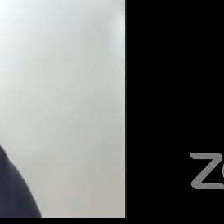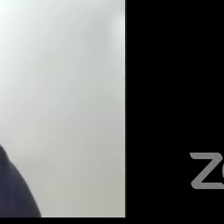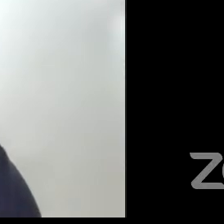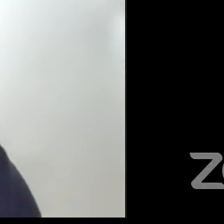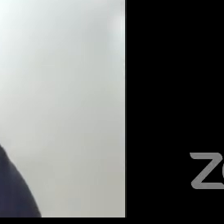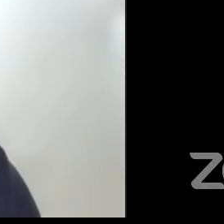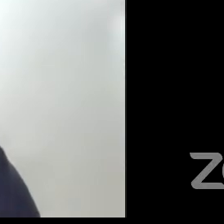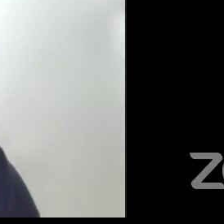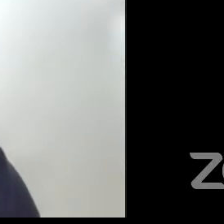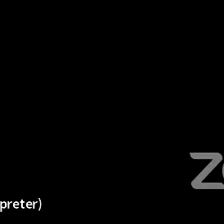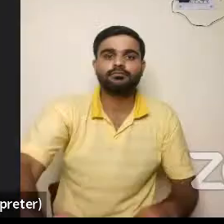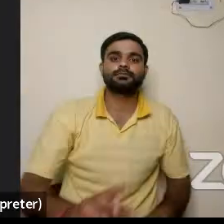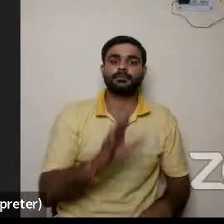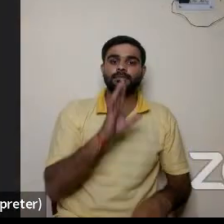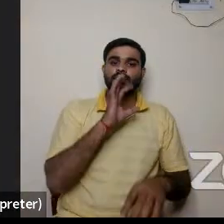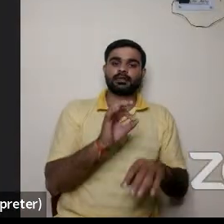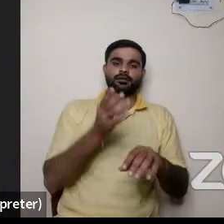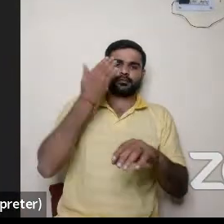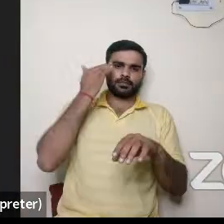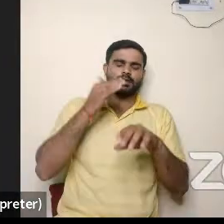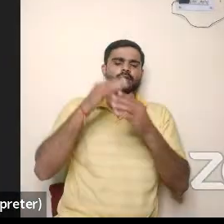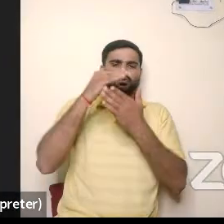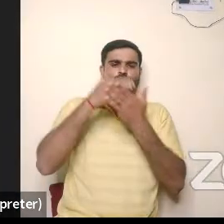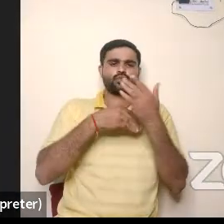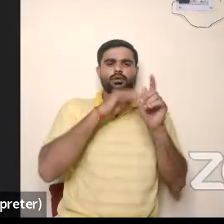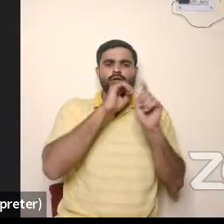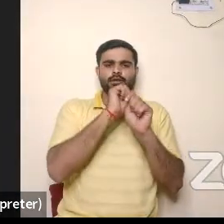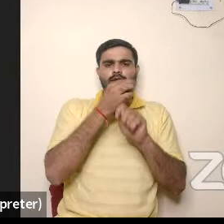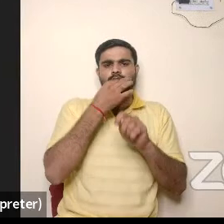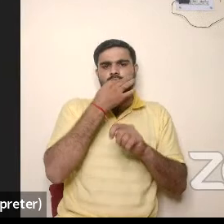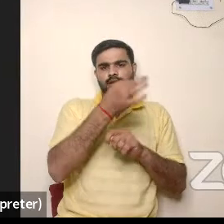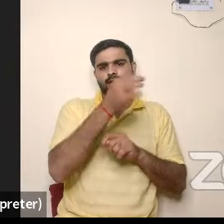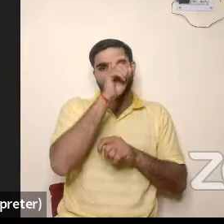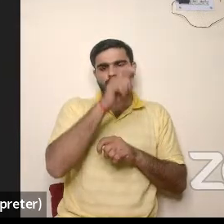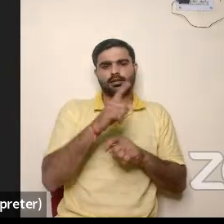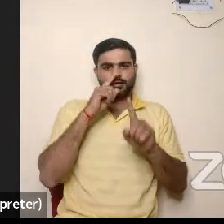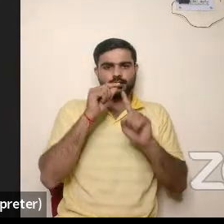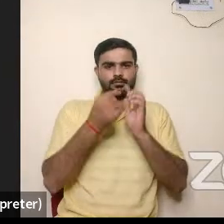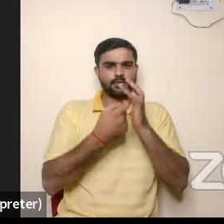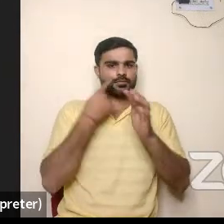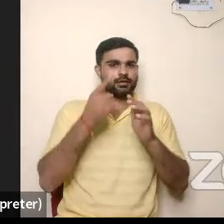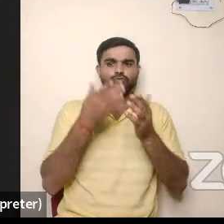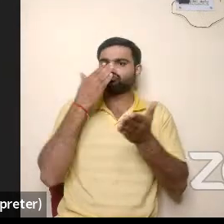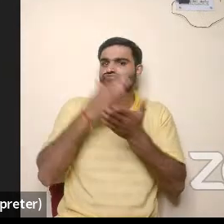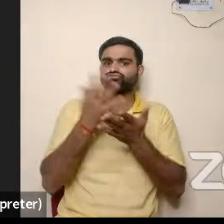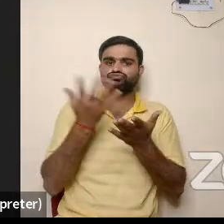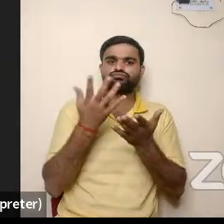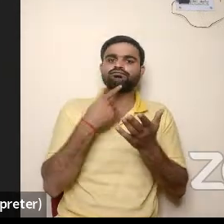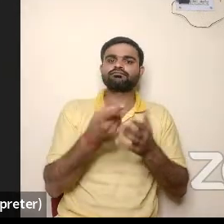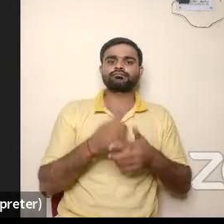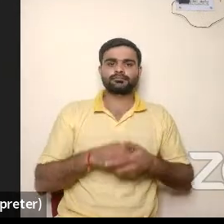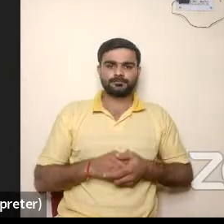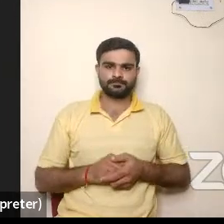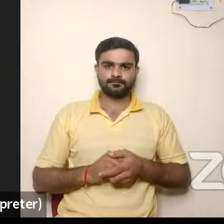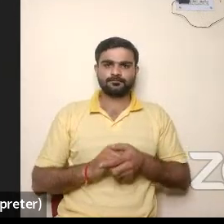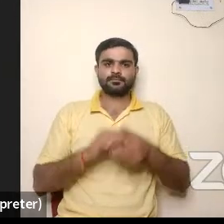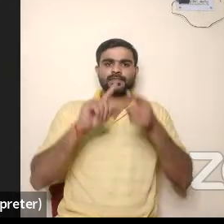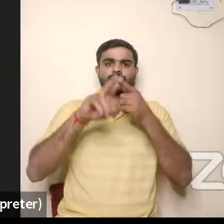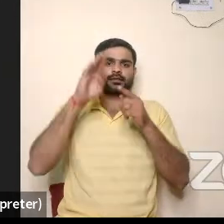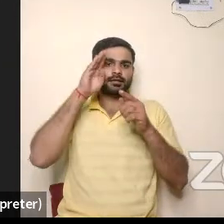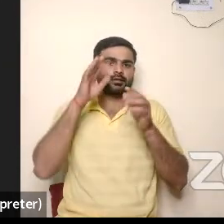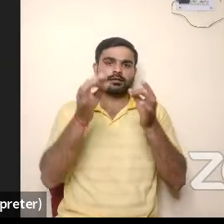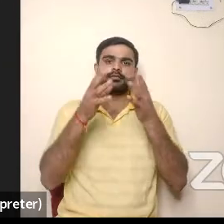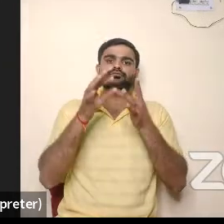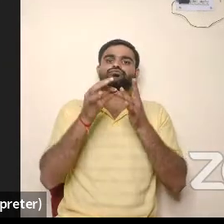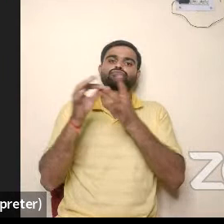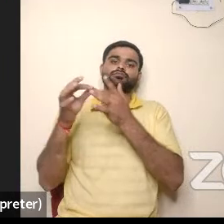Yes, actually, when I was working, so I just asked them, what happened, why they stopped just telecasting this special